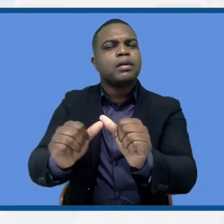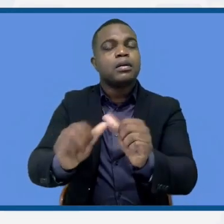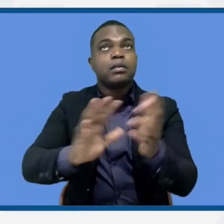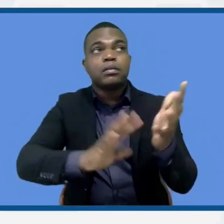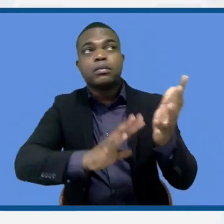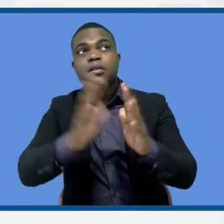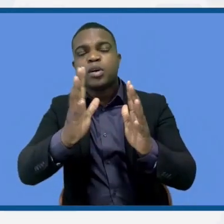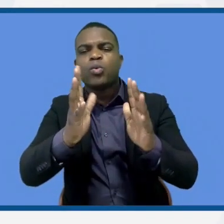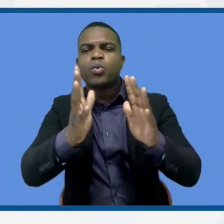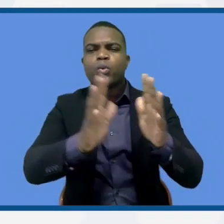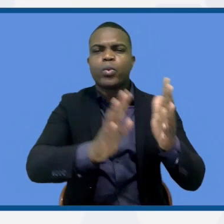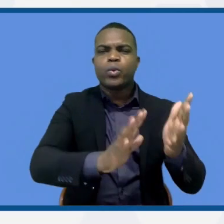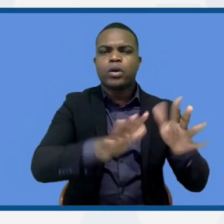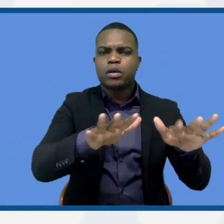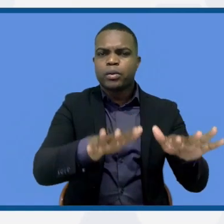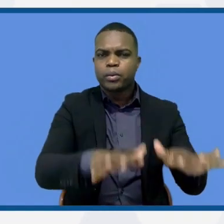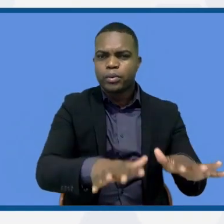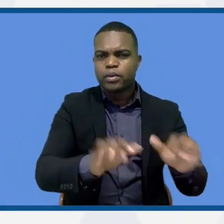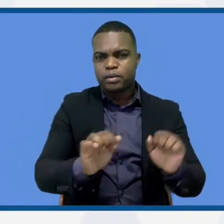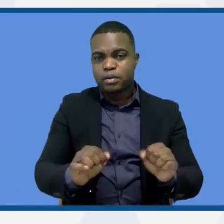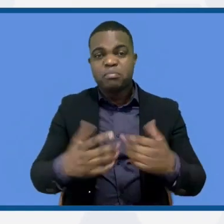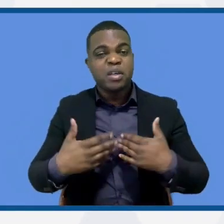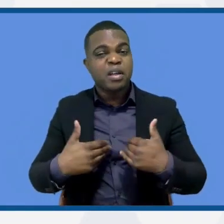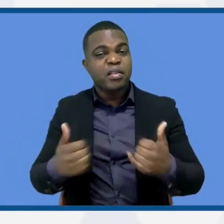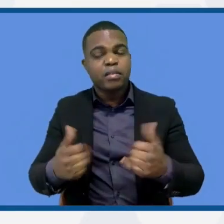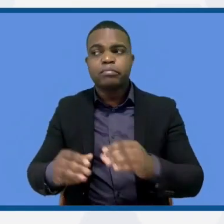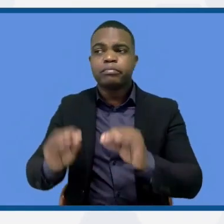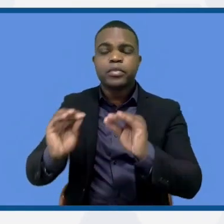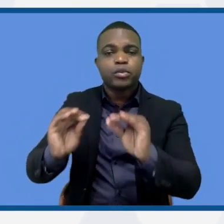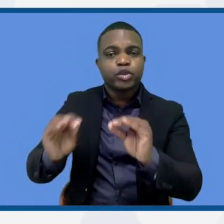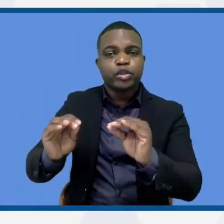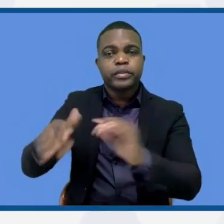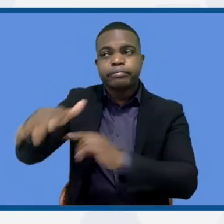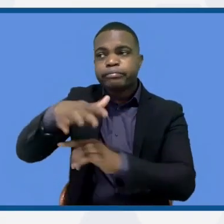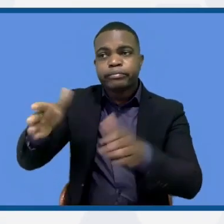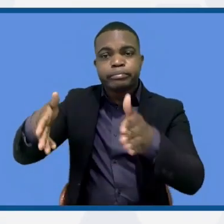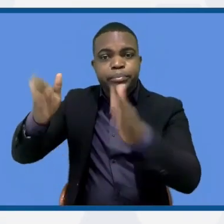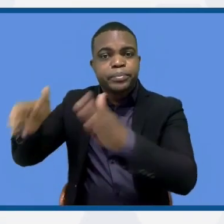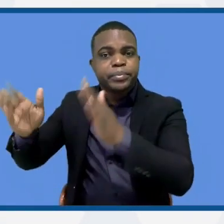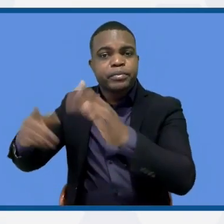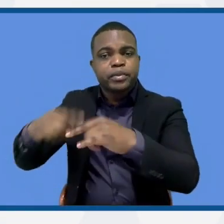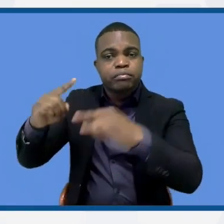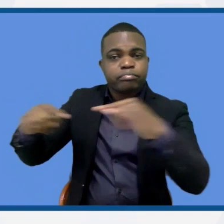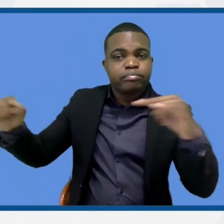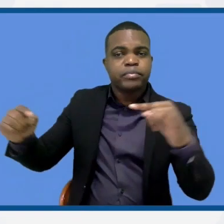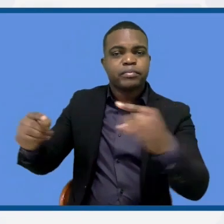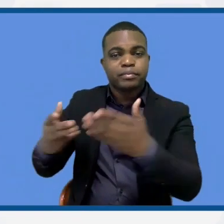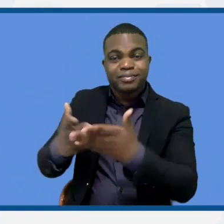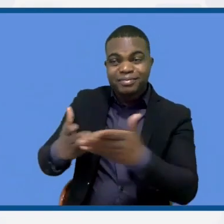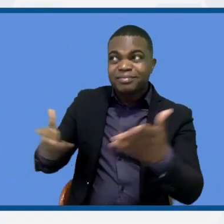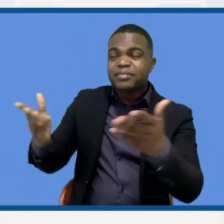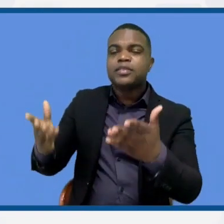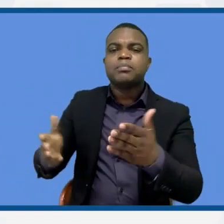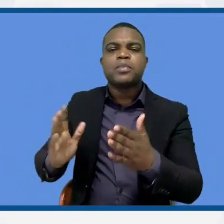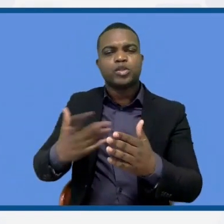member states should have updated evidence-based regulatory framework, policy and strategy that can support